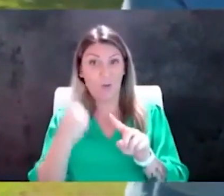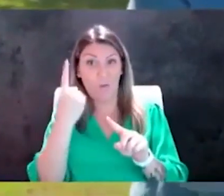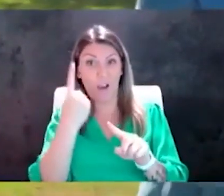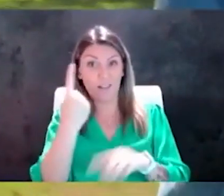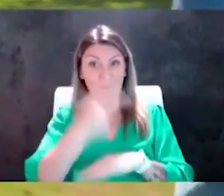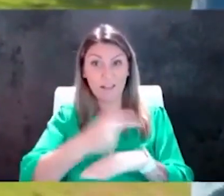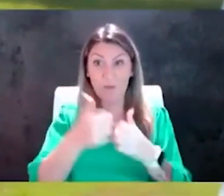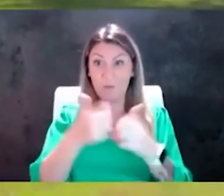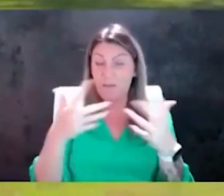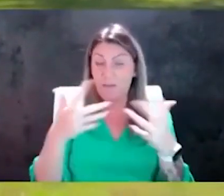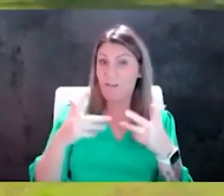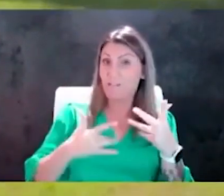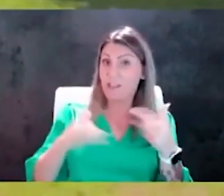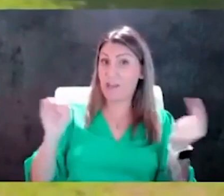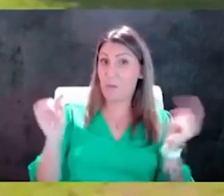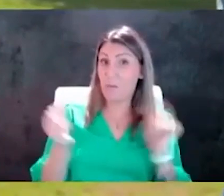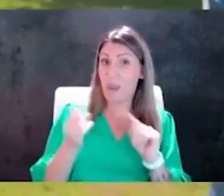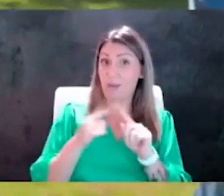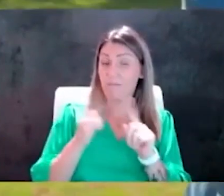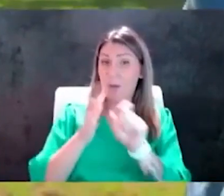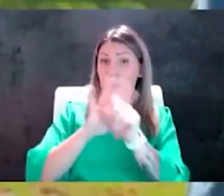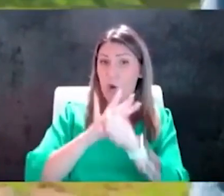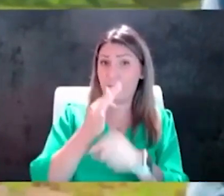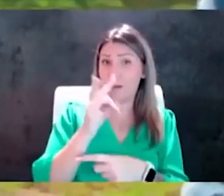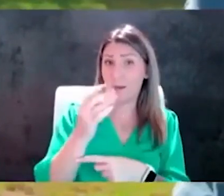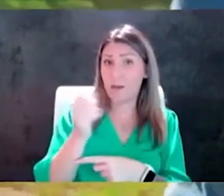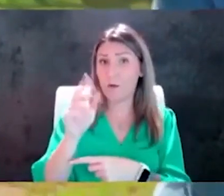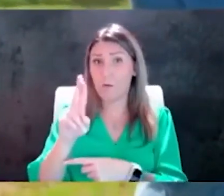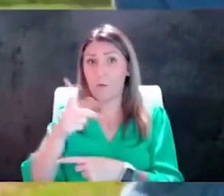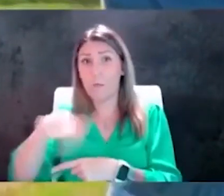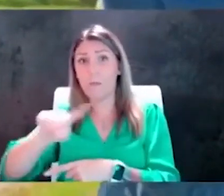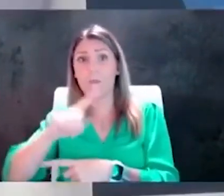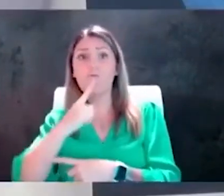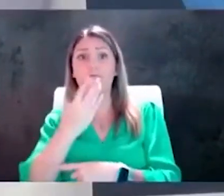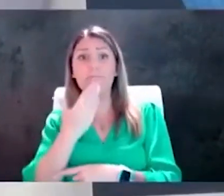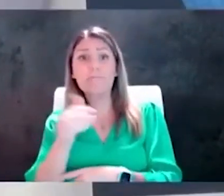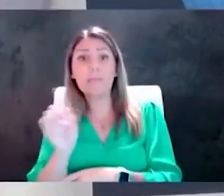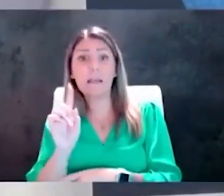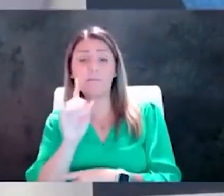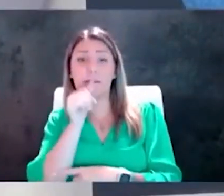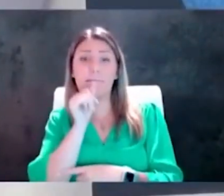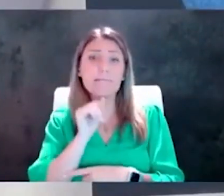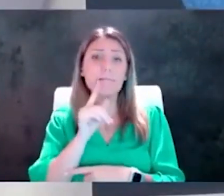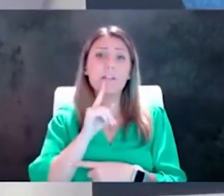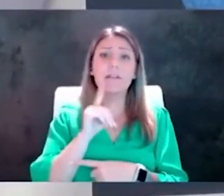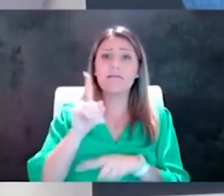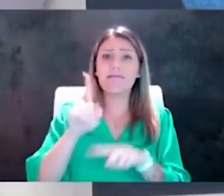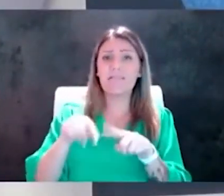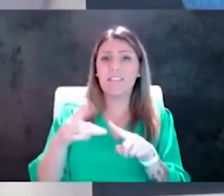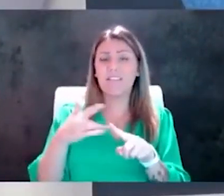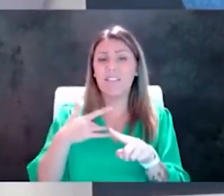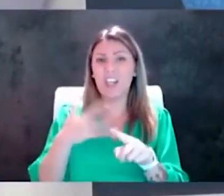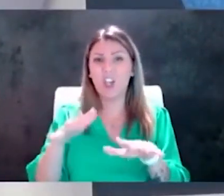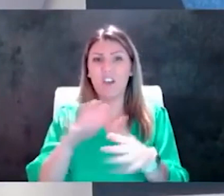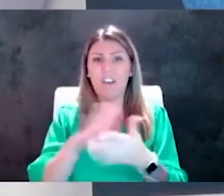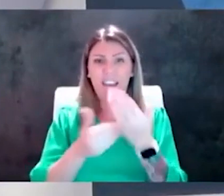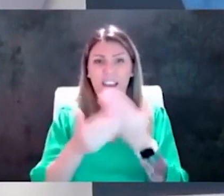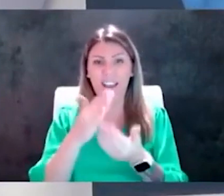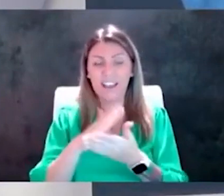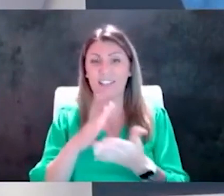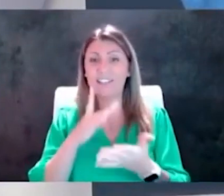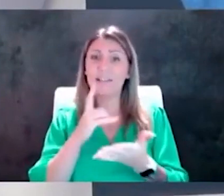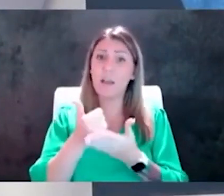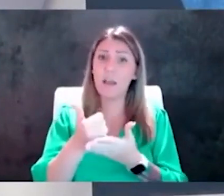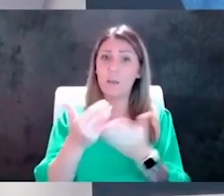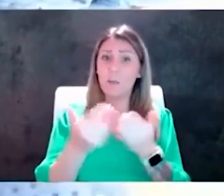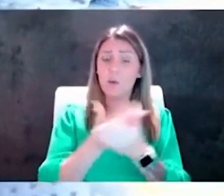pain, whether it's from COVID-19 or those from diabetics suffering from neuropathy. Now there's help on the way thanks to a newly approved